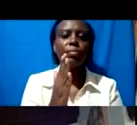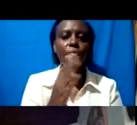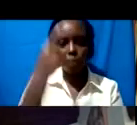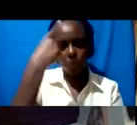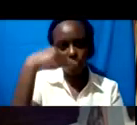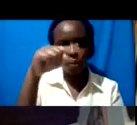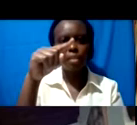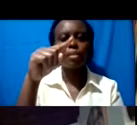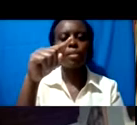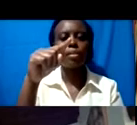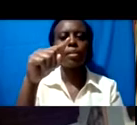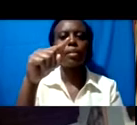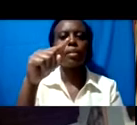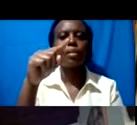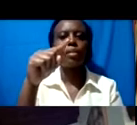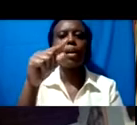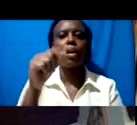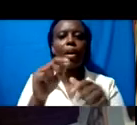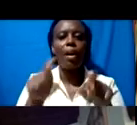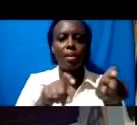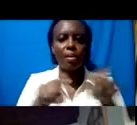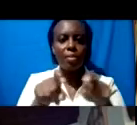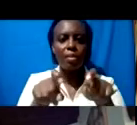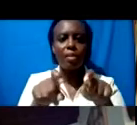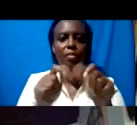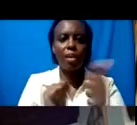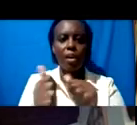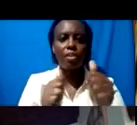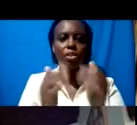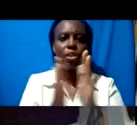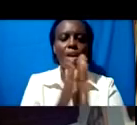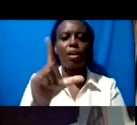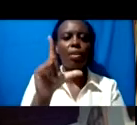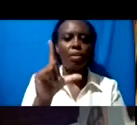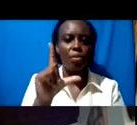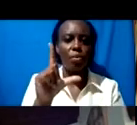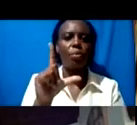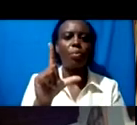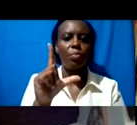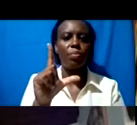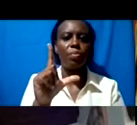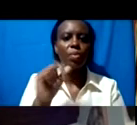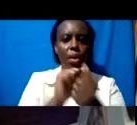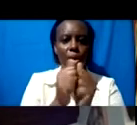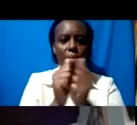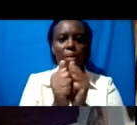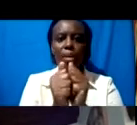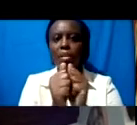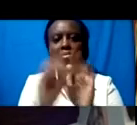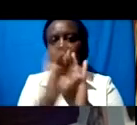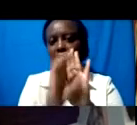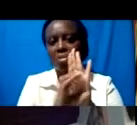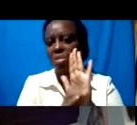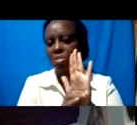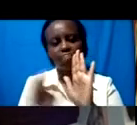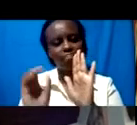policy, administrative action, and legislation, and not necessarily amendments to the Constitution. In fact,